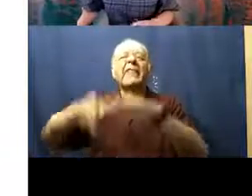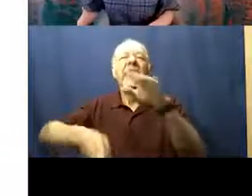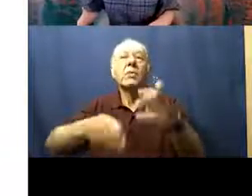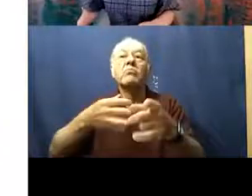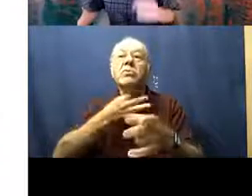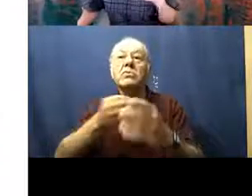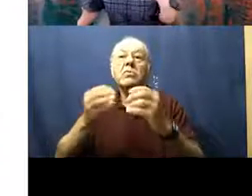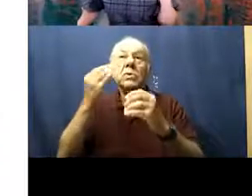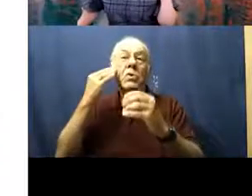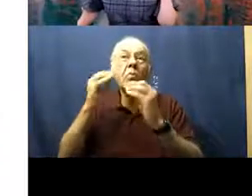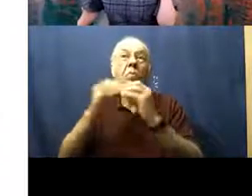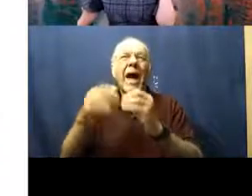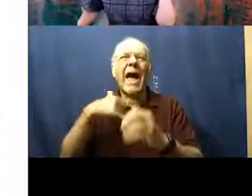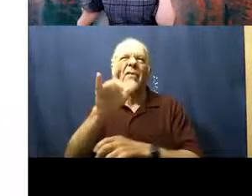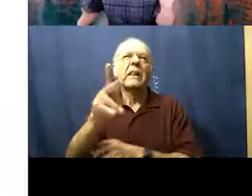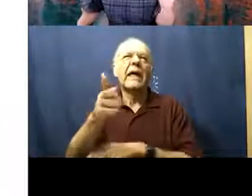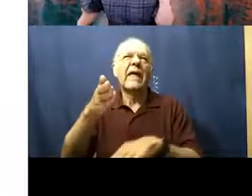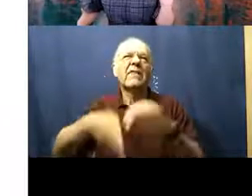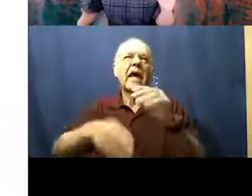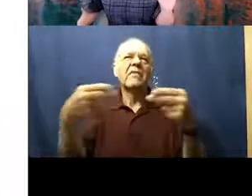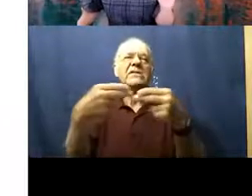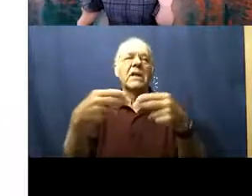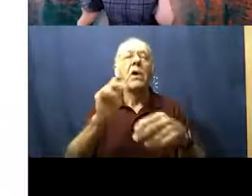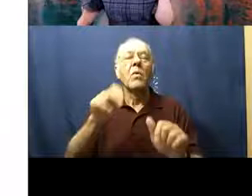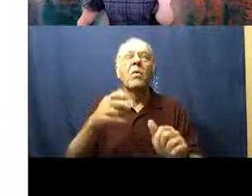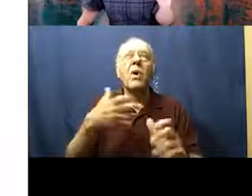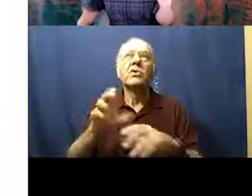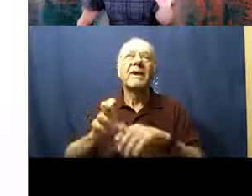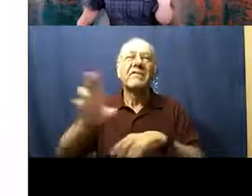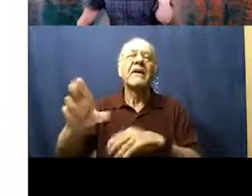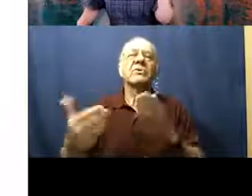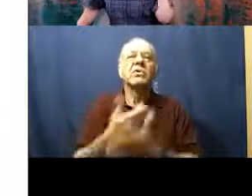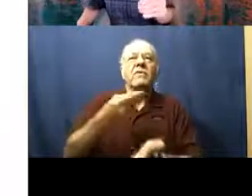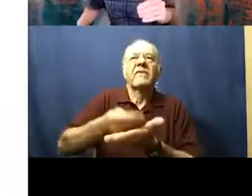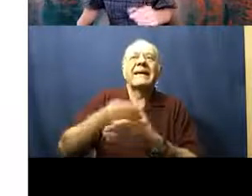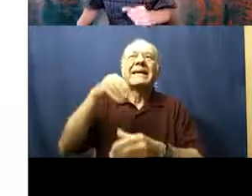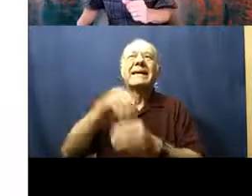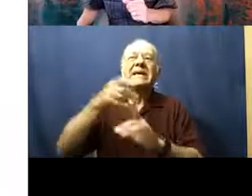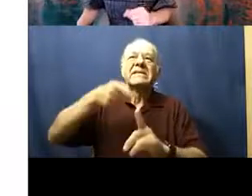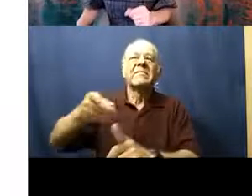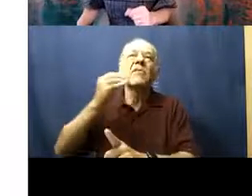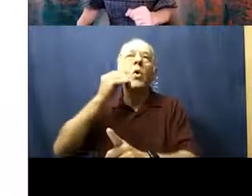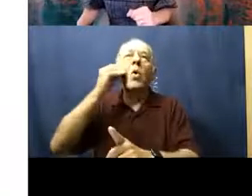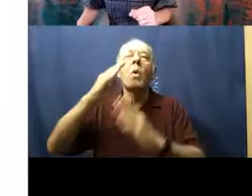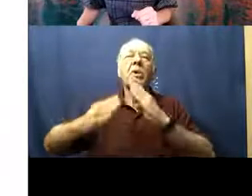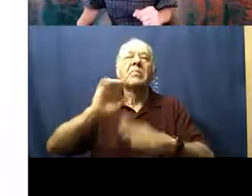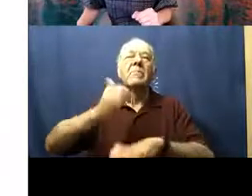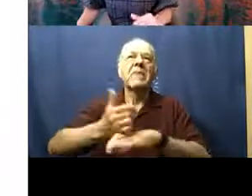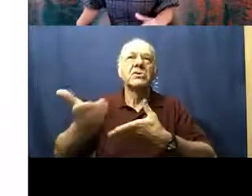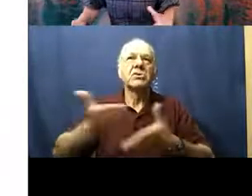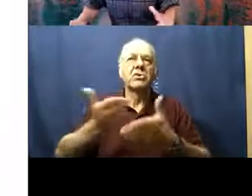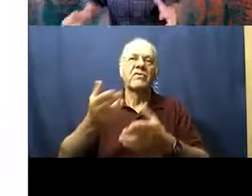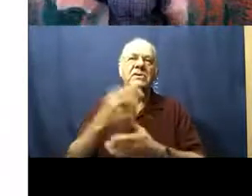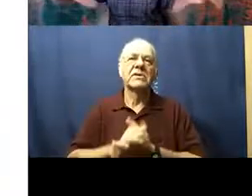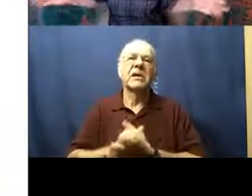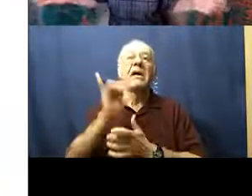in further, but an opportunity to invest new funding in specific home and community-based services